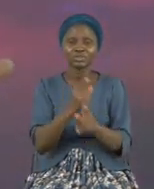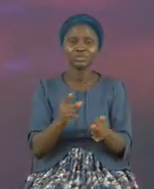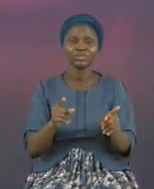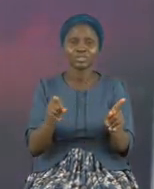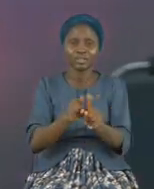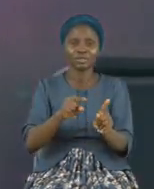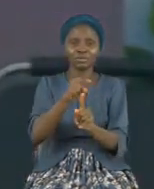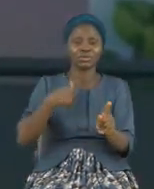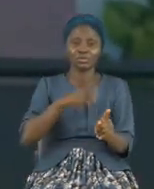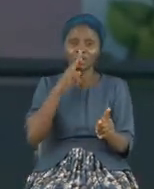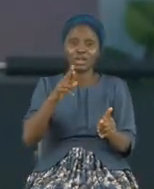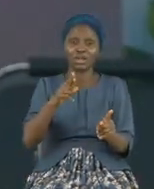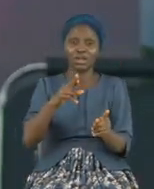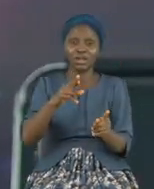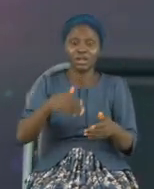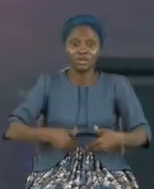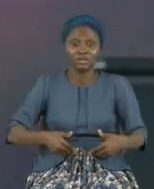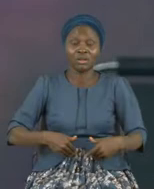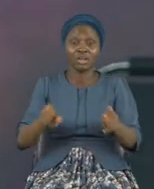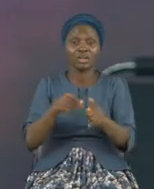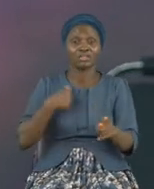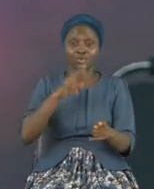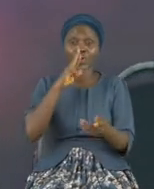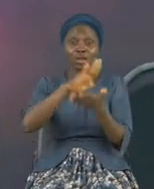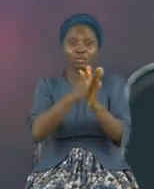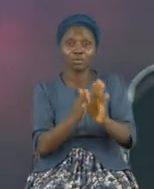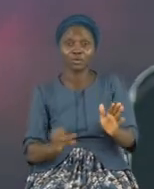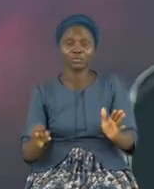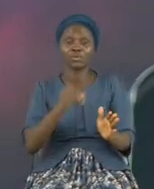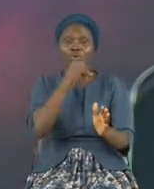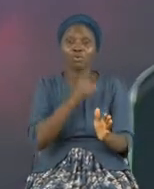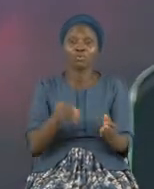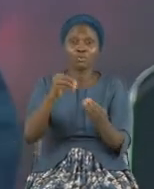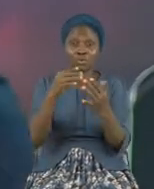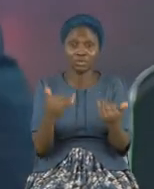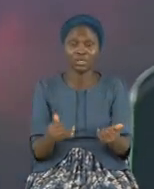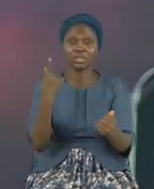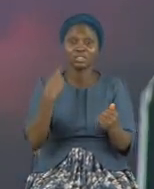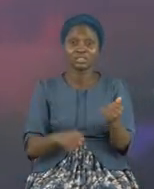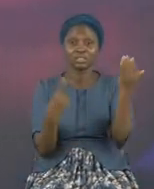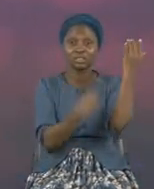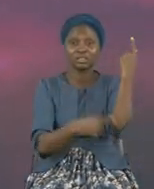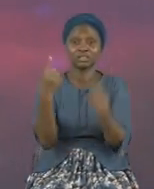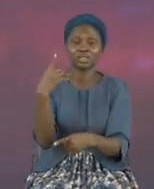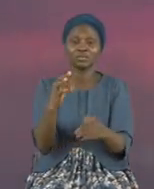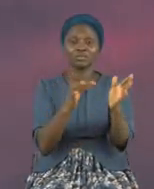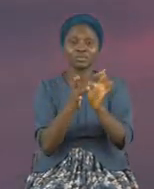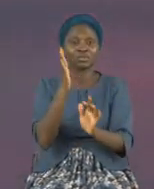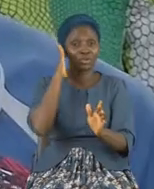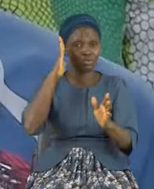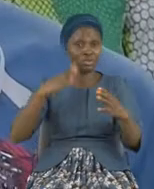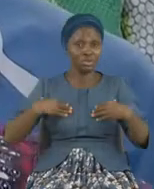getting older now, the stripes of Jesus will heal you completely in